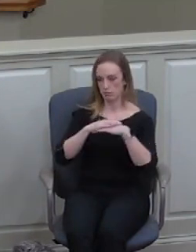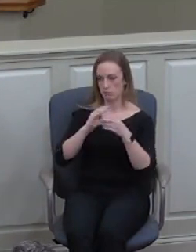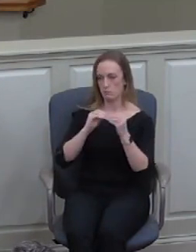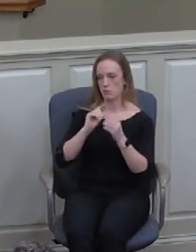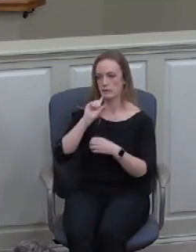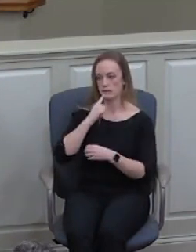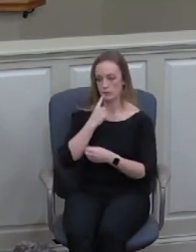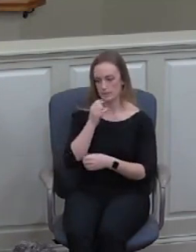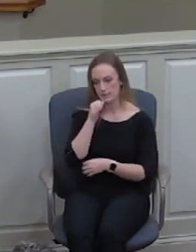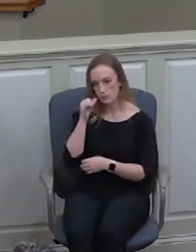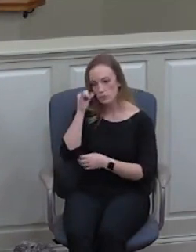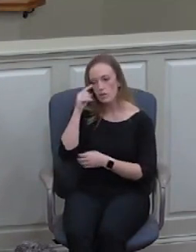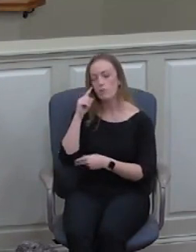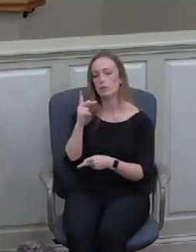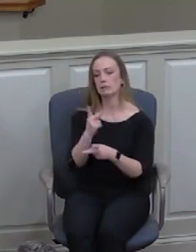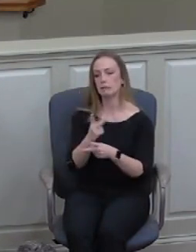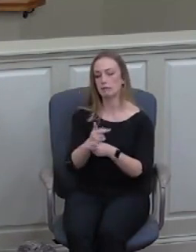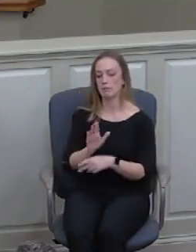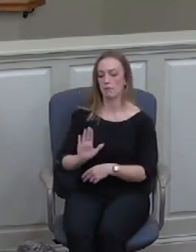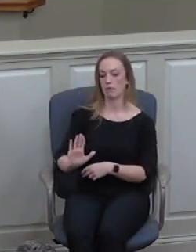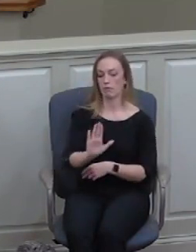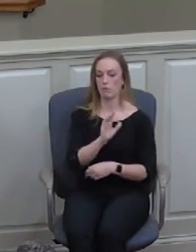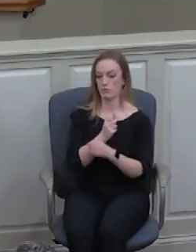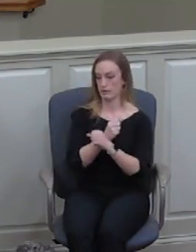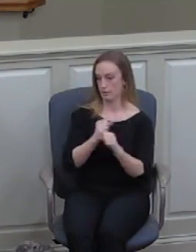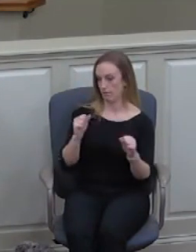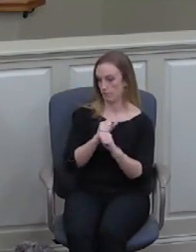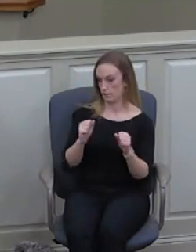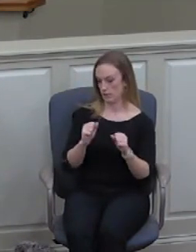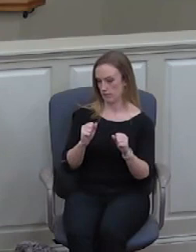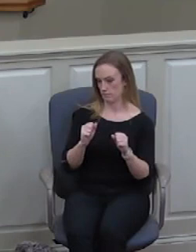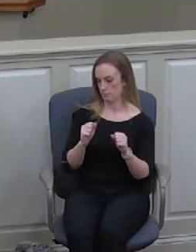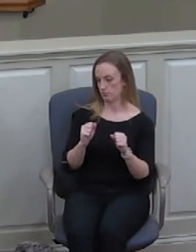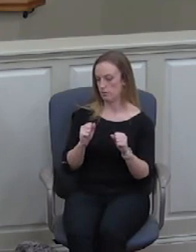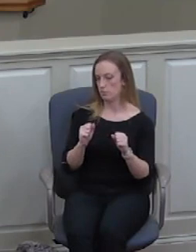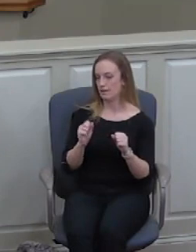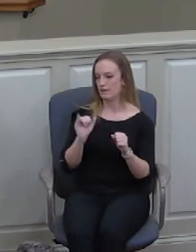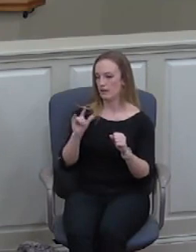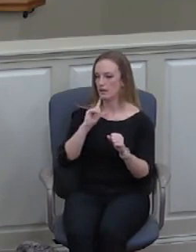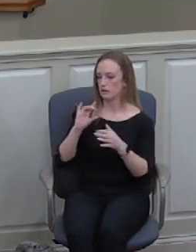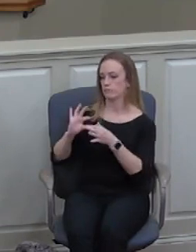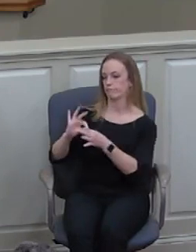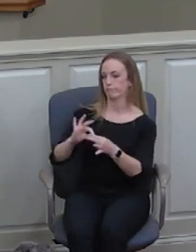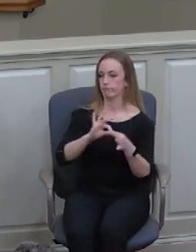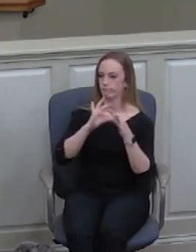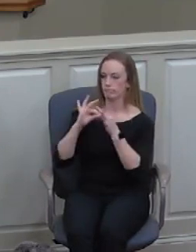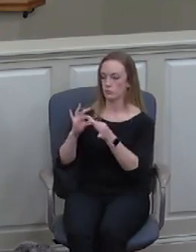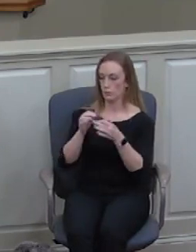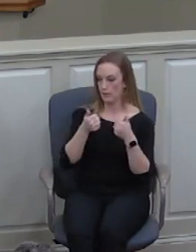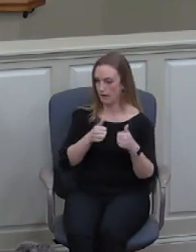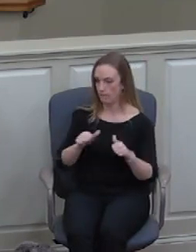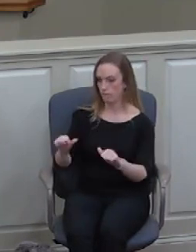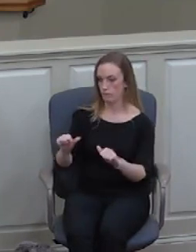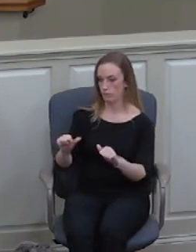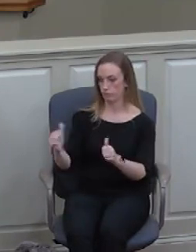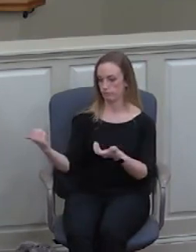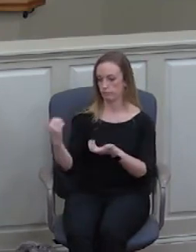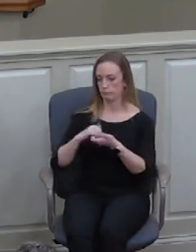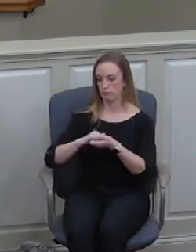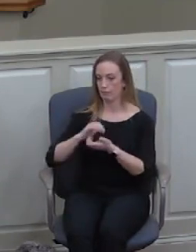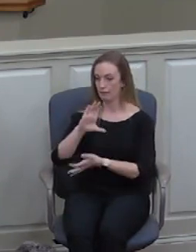to maintain their safety and well-being. And that is a coordinated effort with the